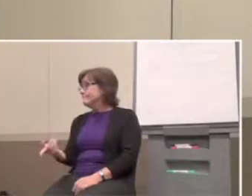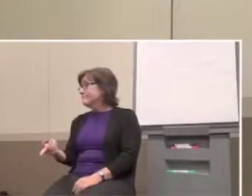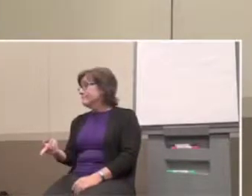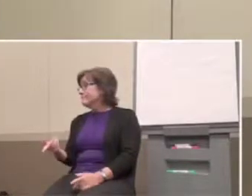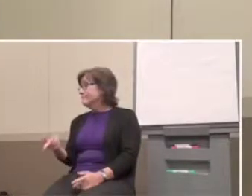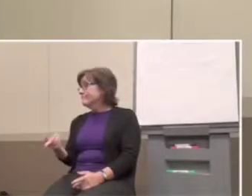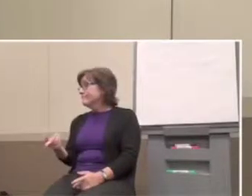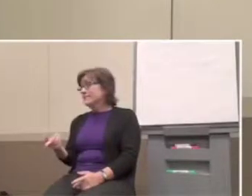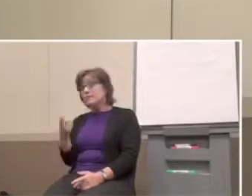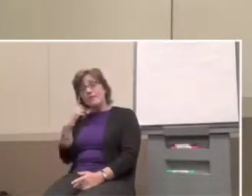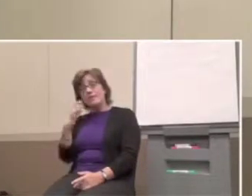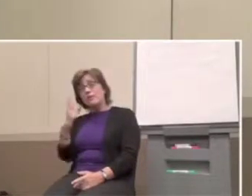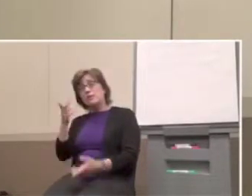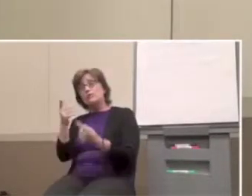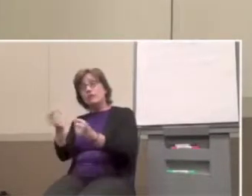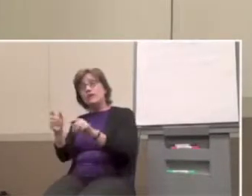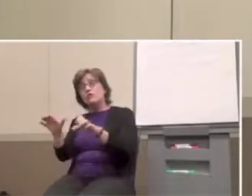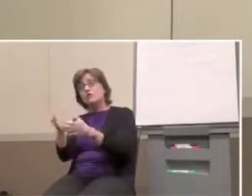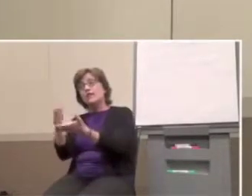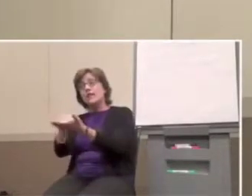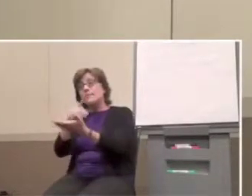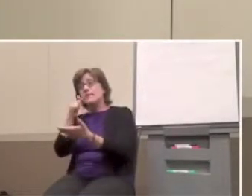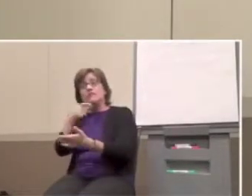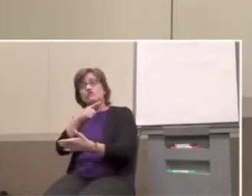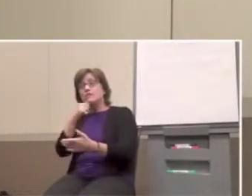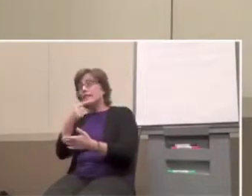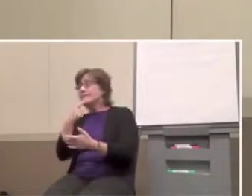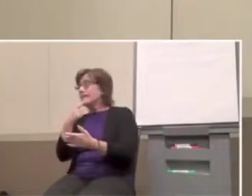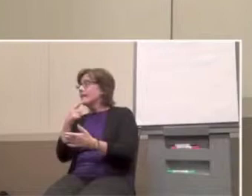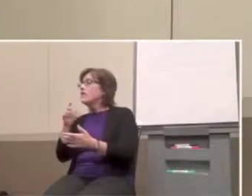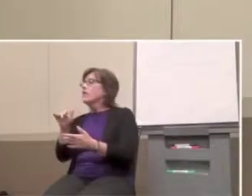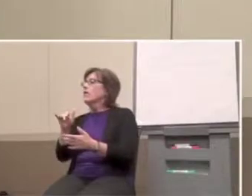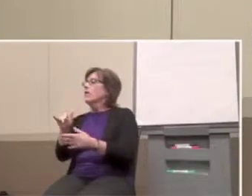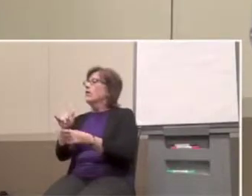the homework again? Because you're not acknowledging the core value.